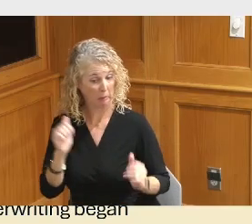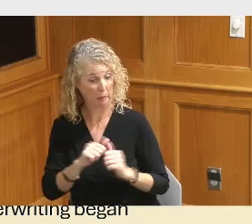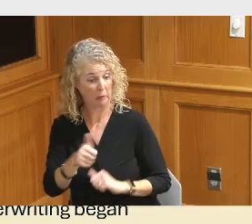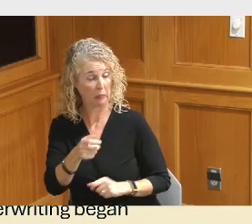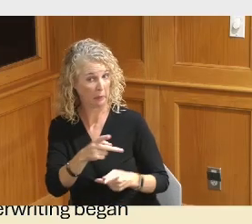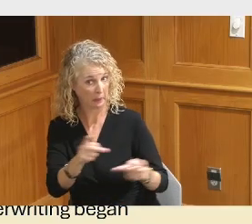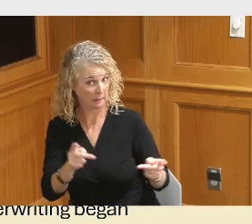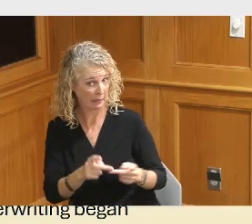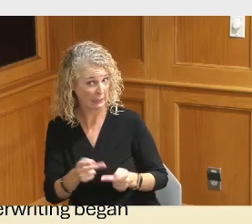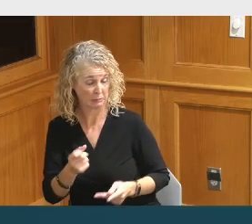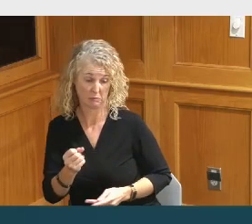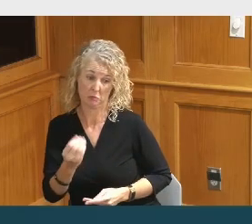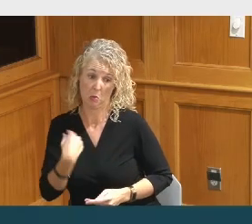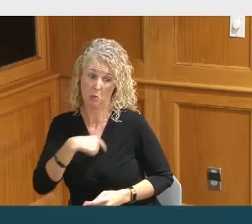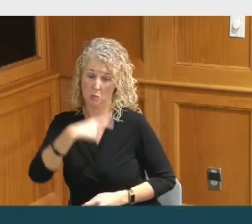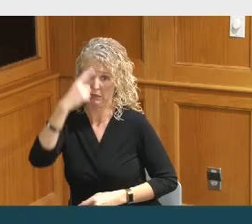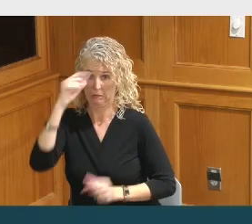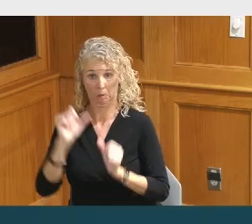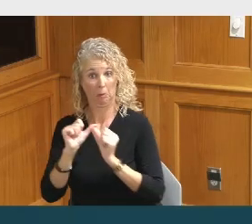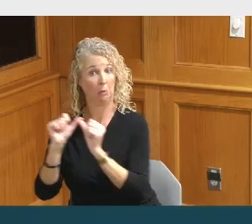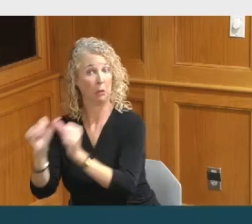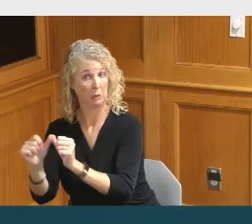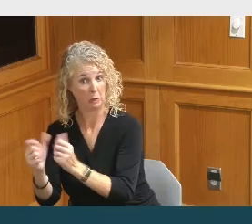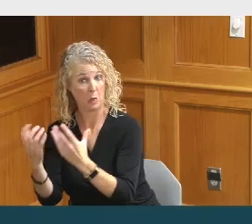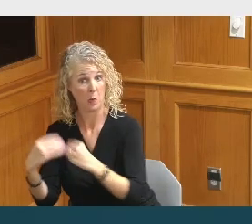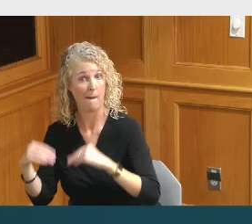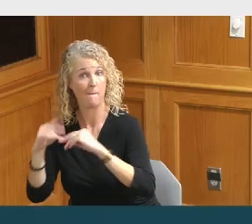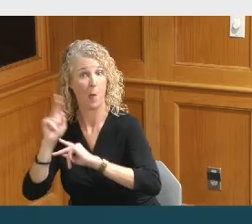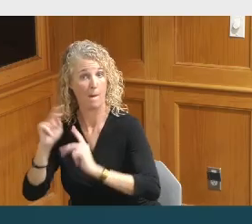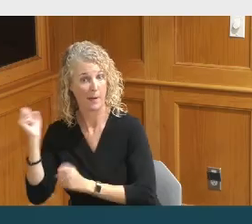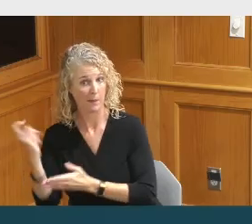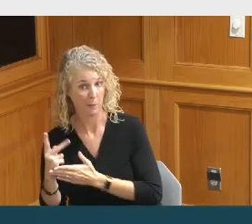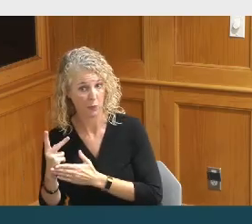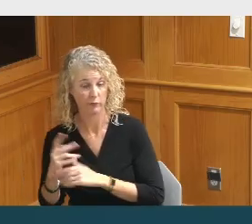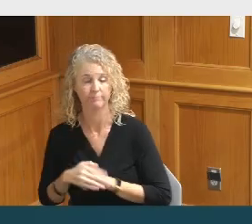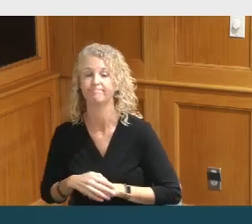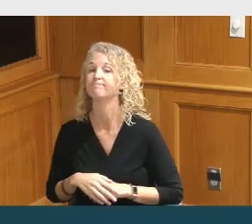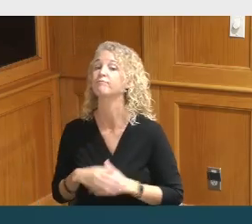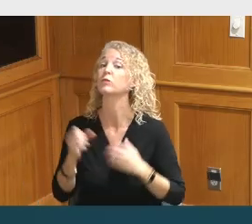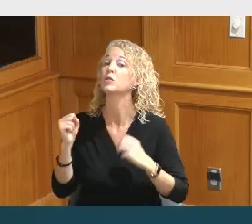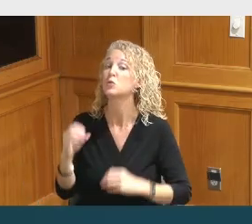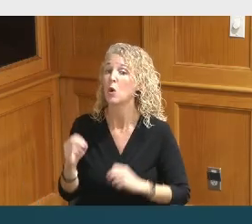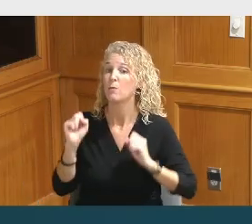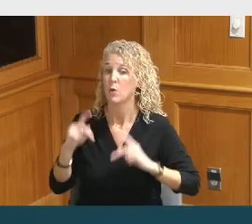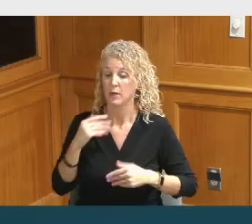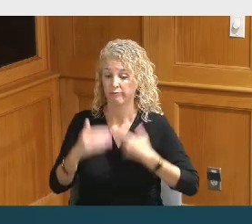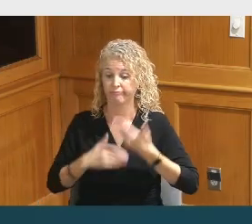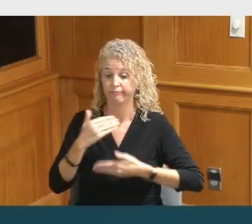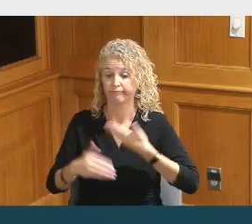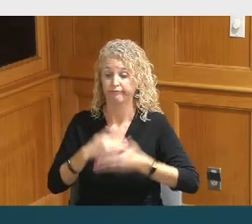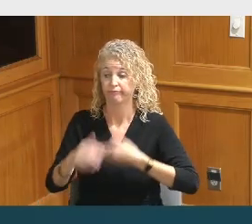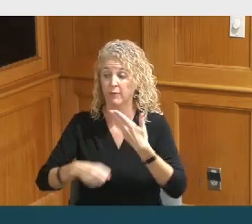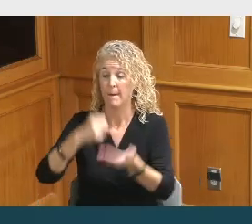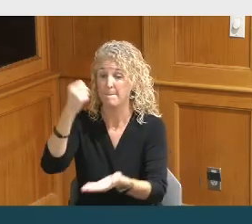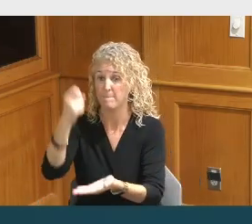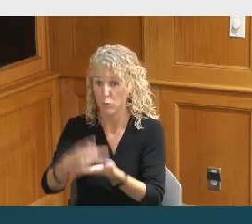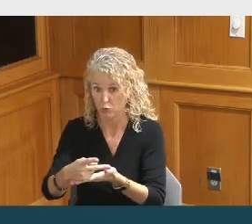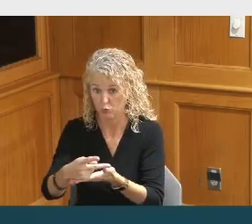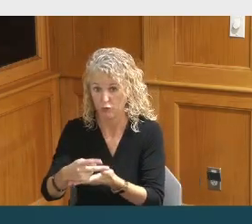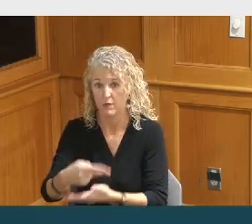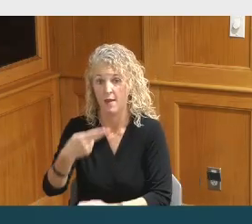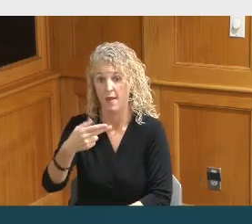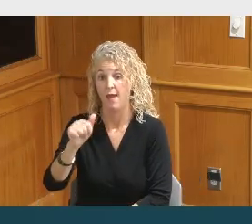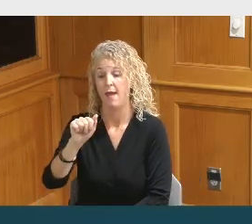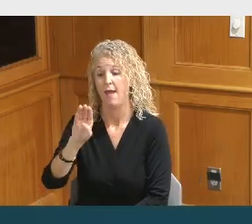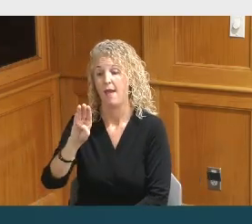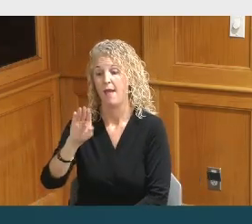we're going to keep moving on this and get more homeowners approved. Once the homeowner is approved, as I mentioned, Habitat for Humanity